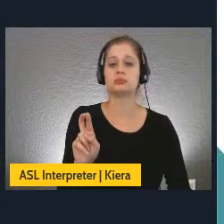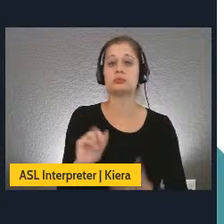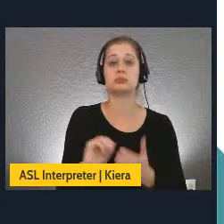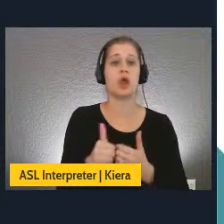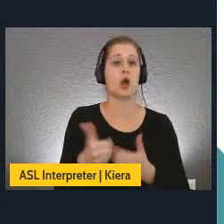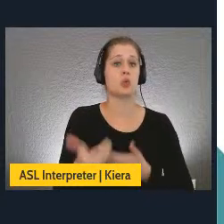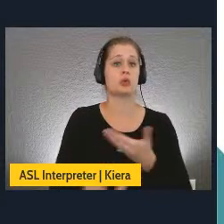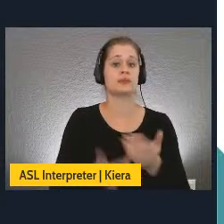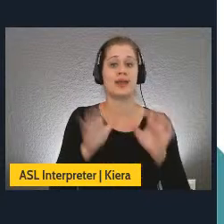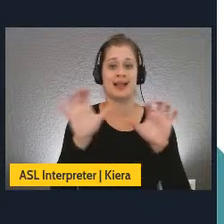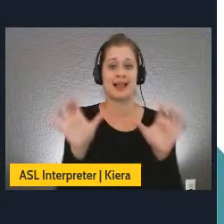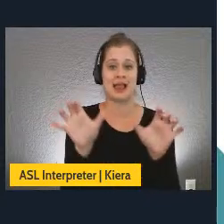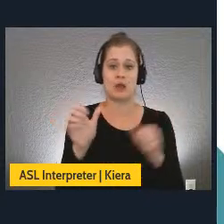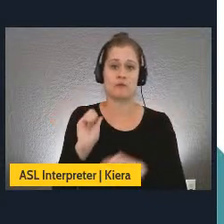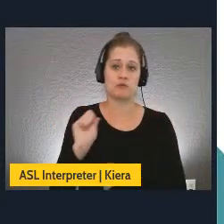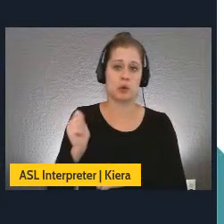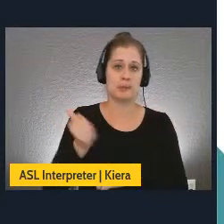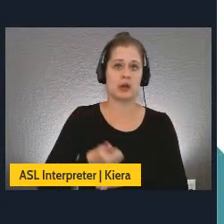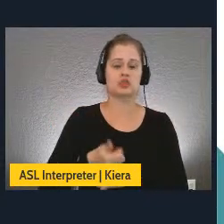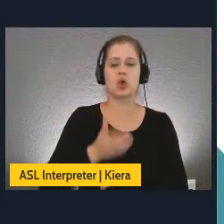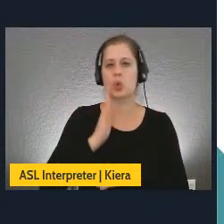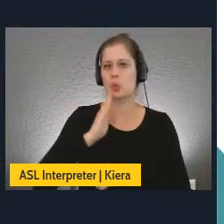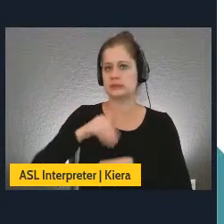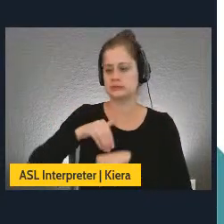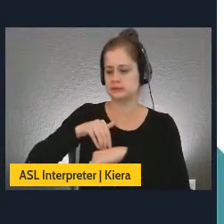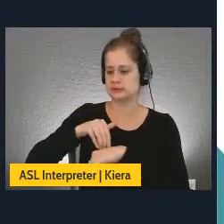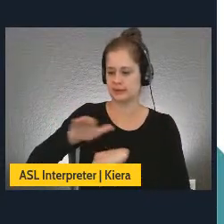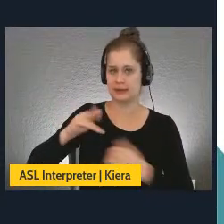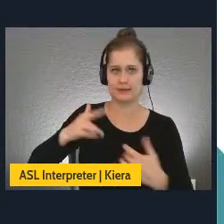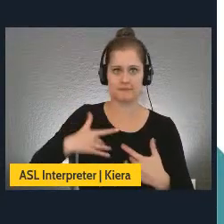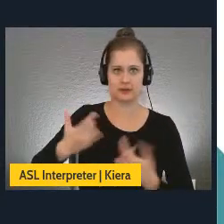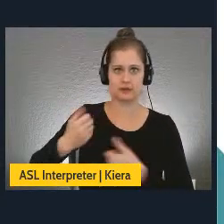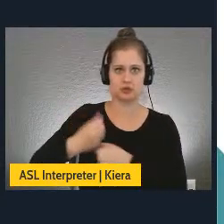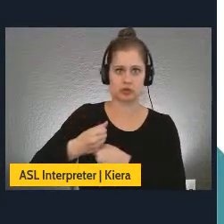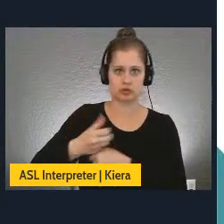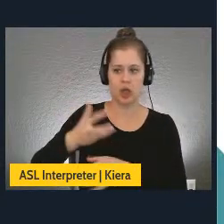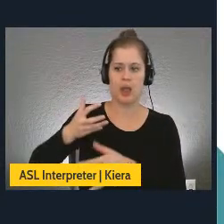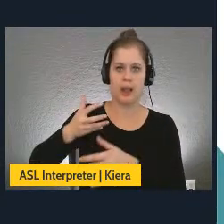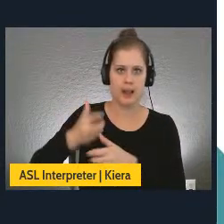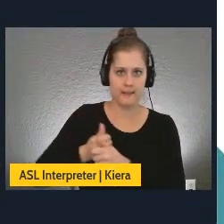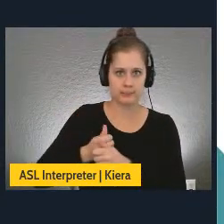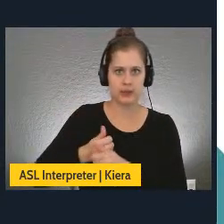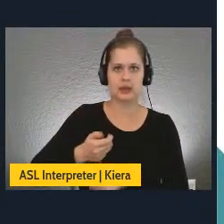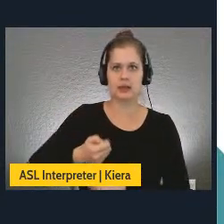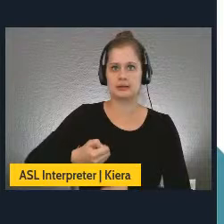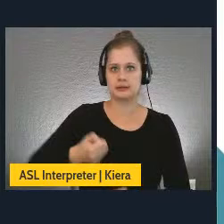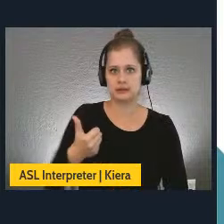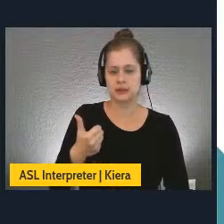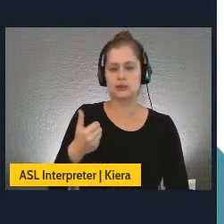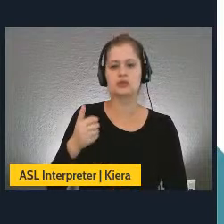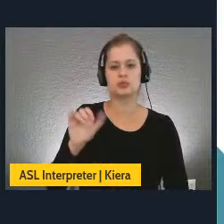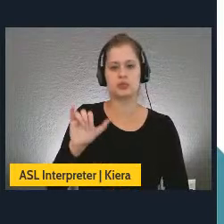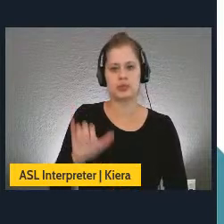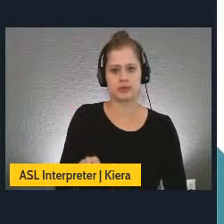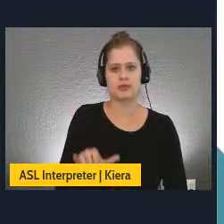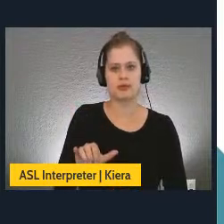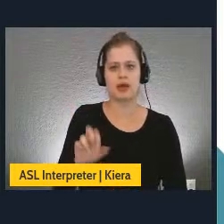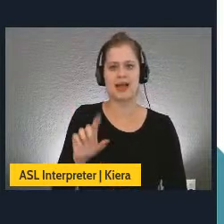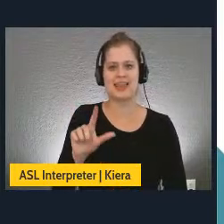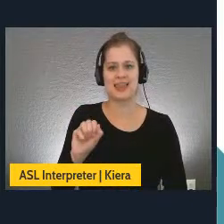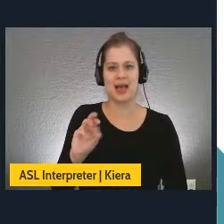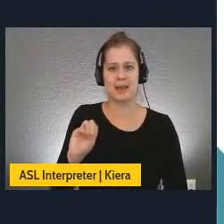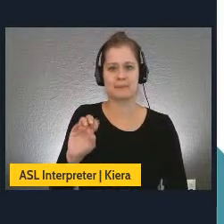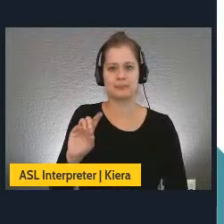engine will send events for creation, the update and delete to the custom resource provider Lambda, which you have to